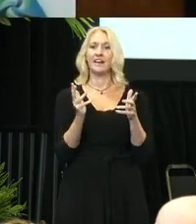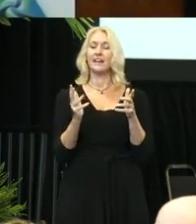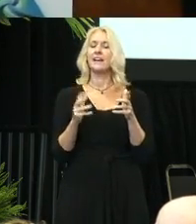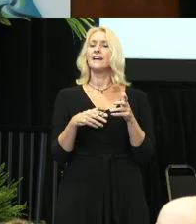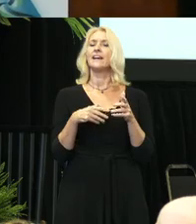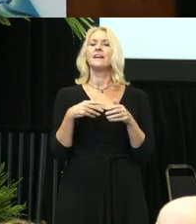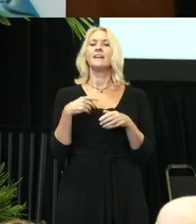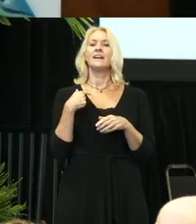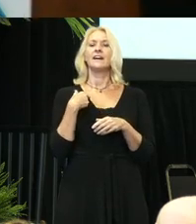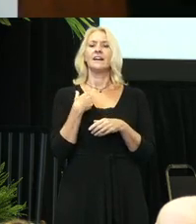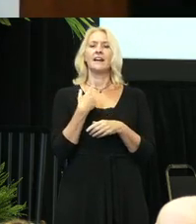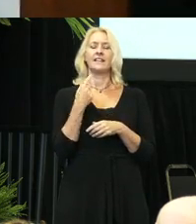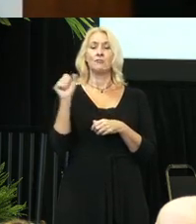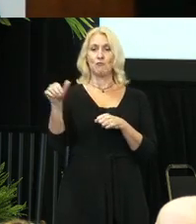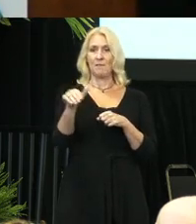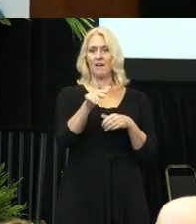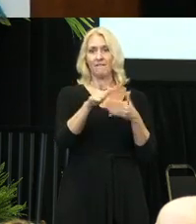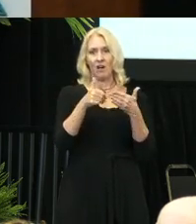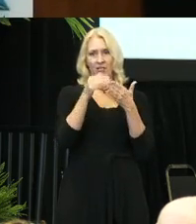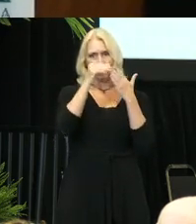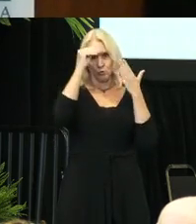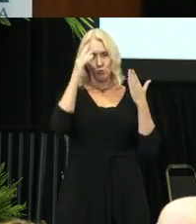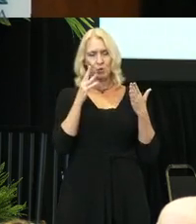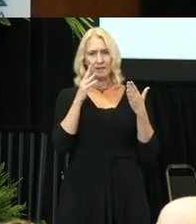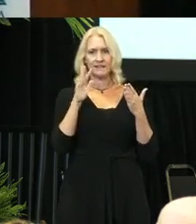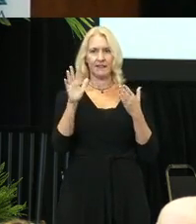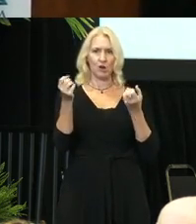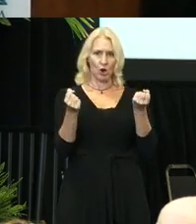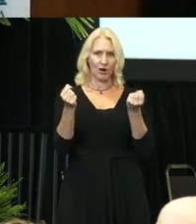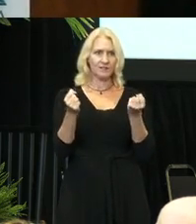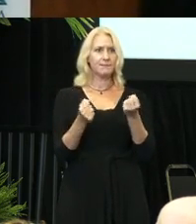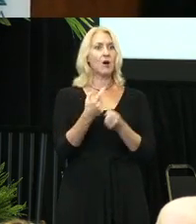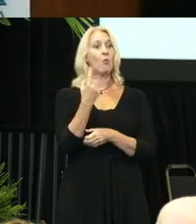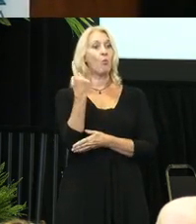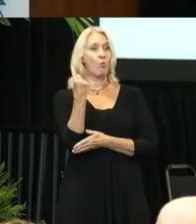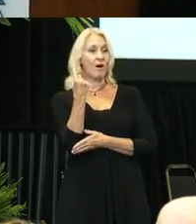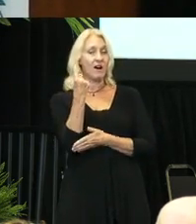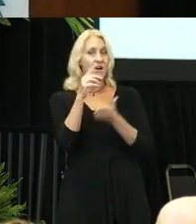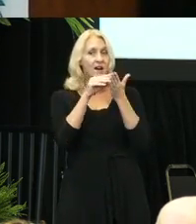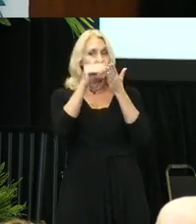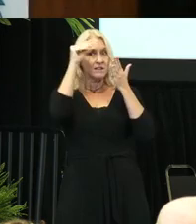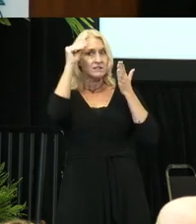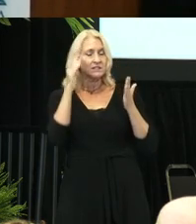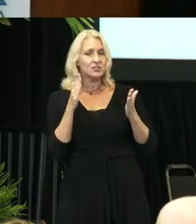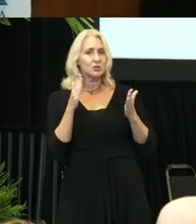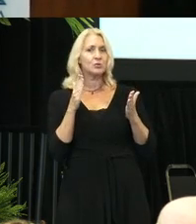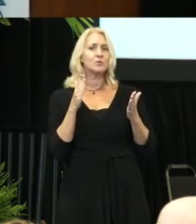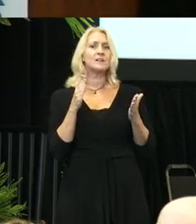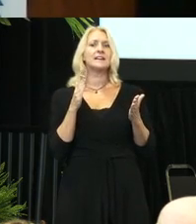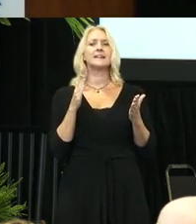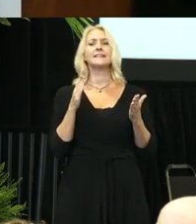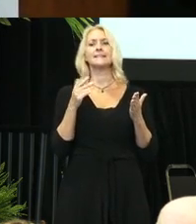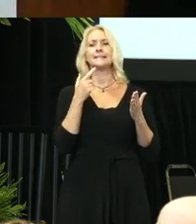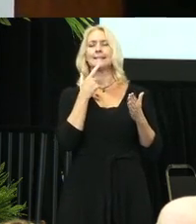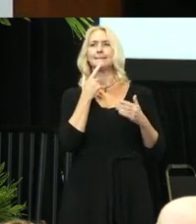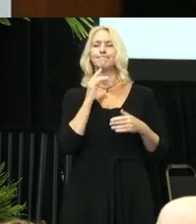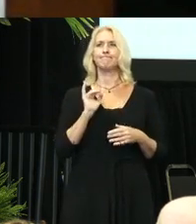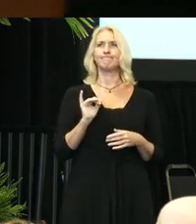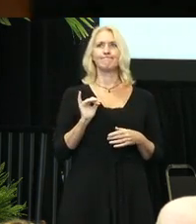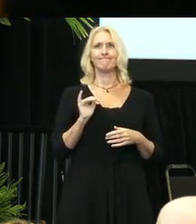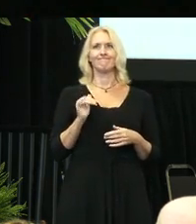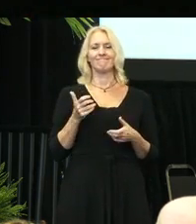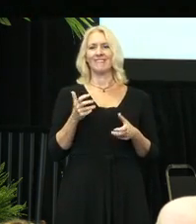was one who hung back because things, as we say, were not well at home, and he was living with his parents at the time.